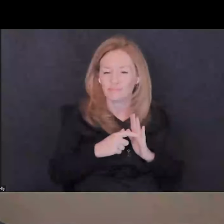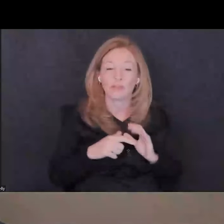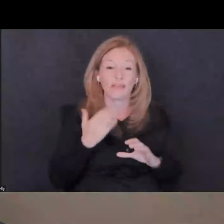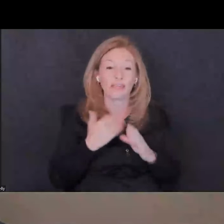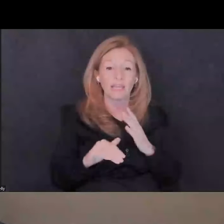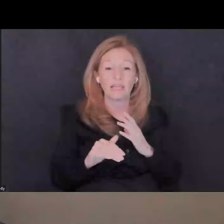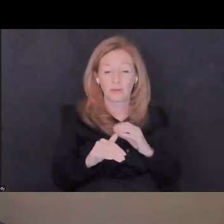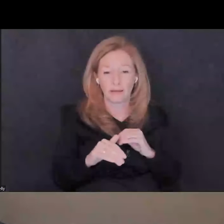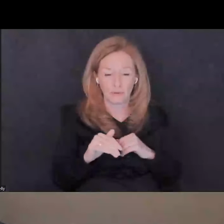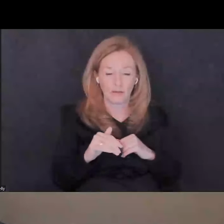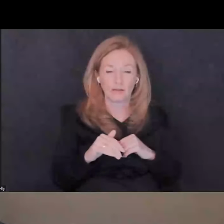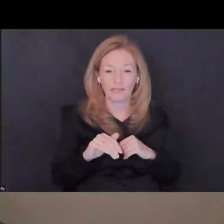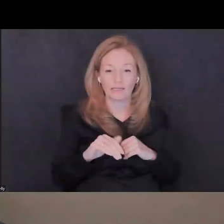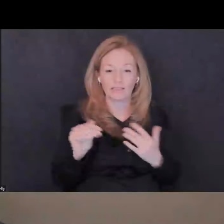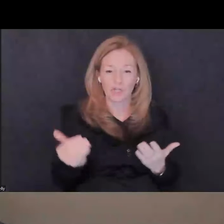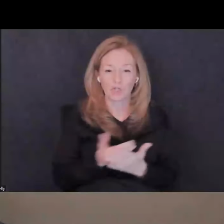is newmedia,